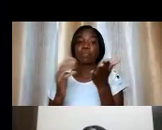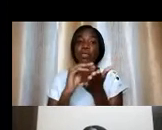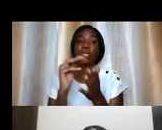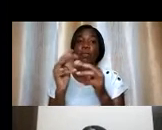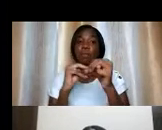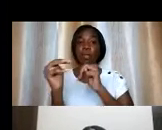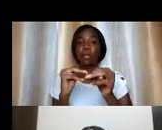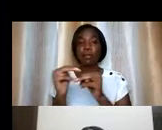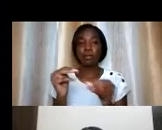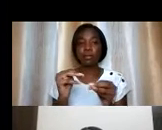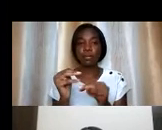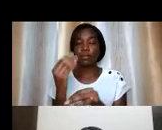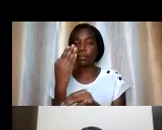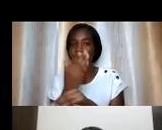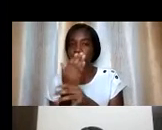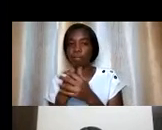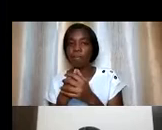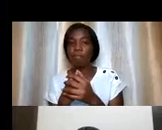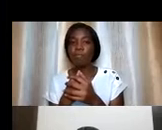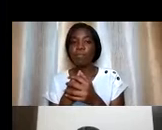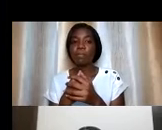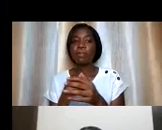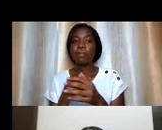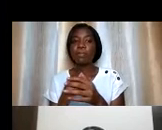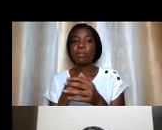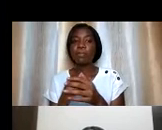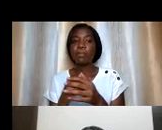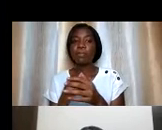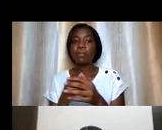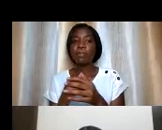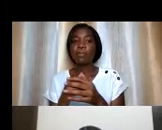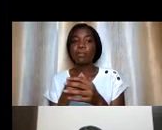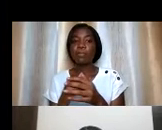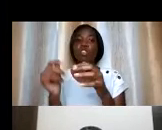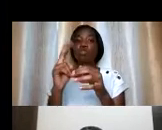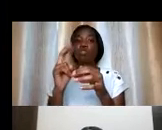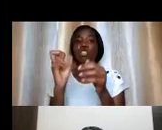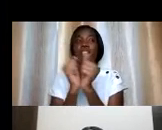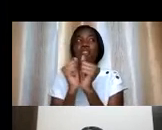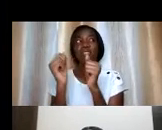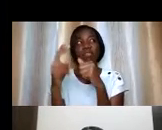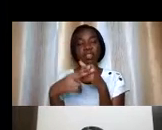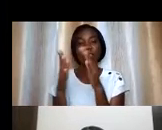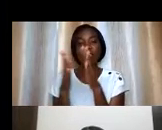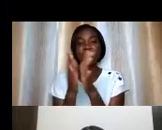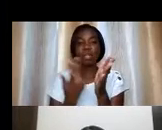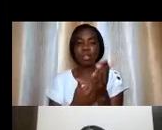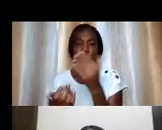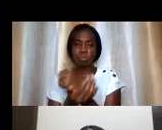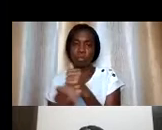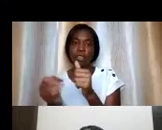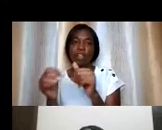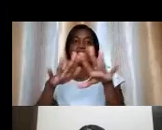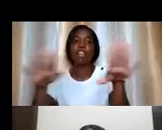distinction. That's who we are. We're incorporated in 2017. We're a consultancy firm. It's a one-stop center for all